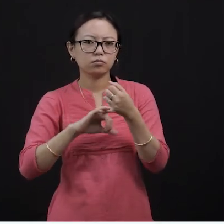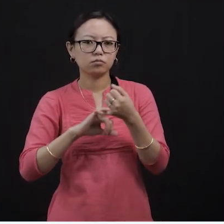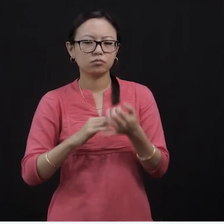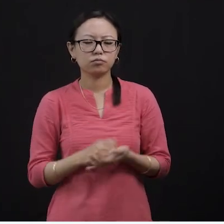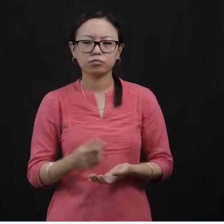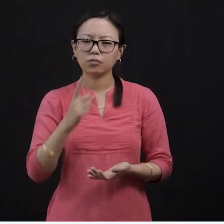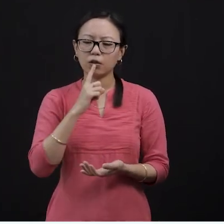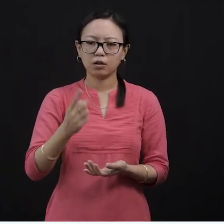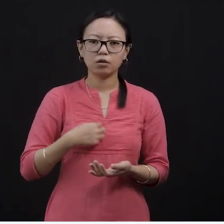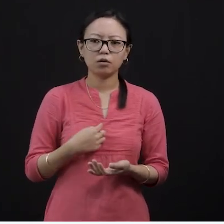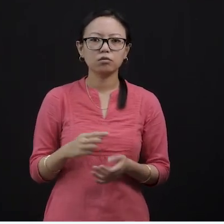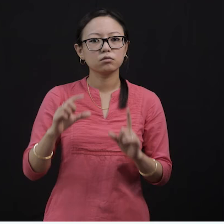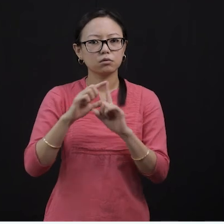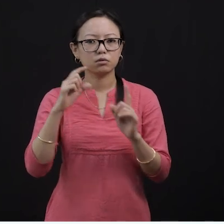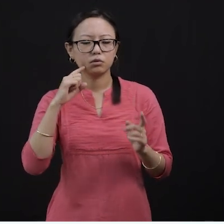Okay.